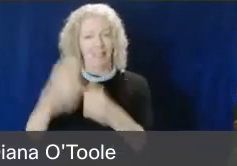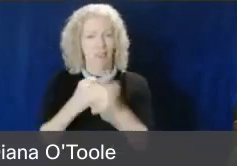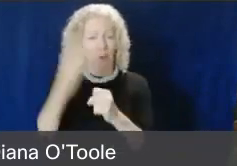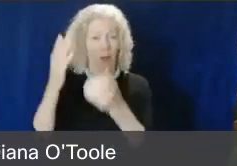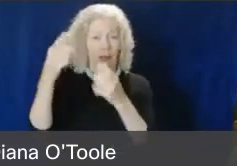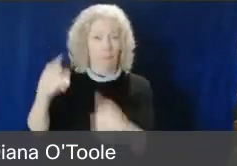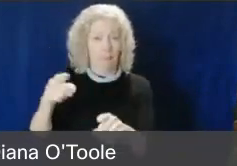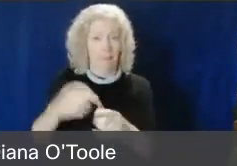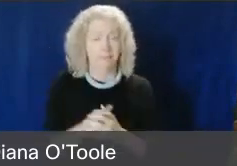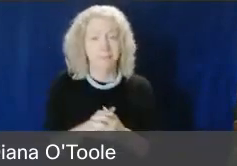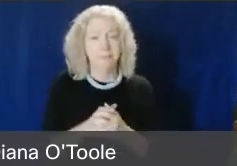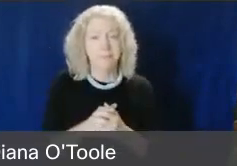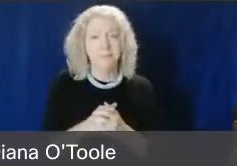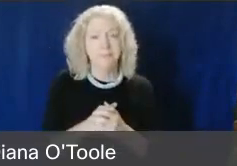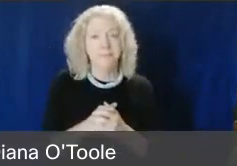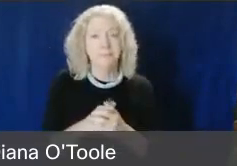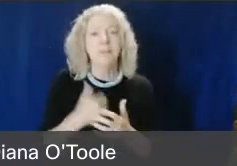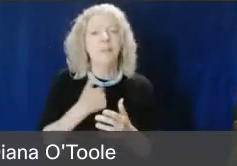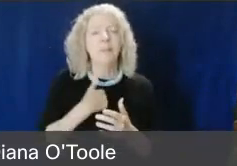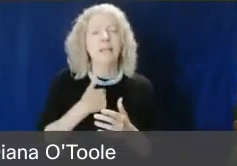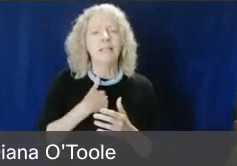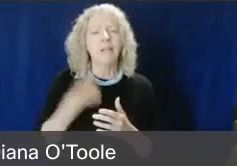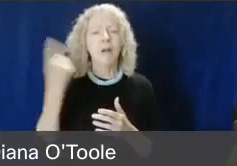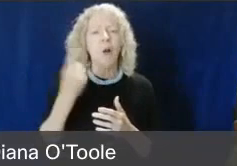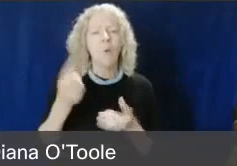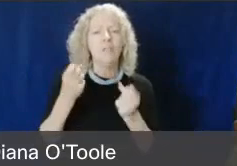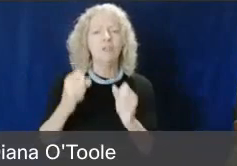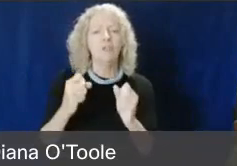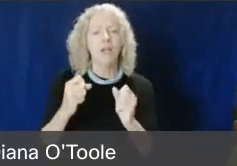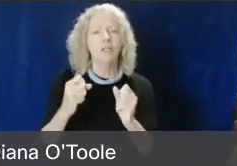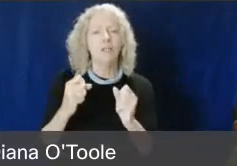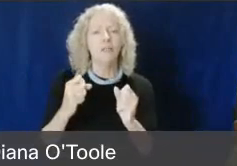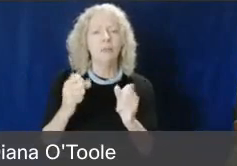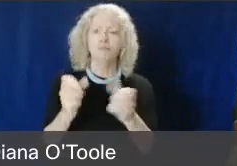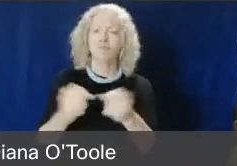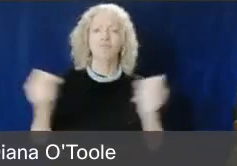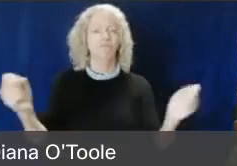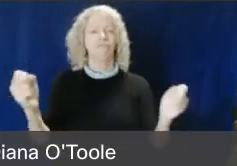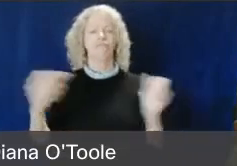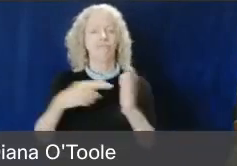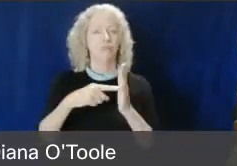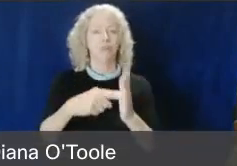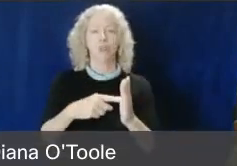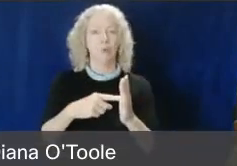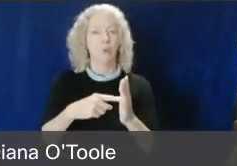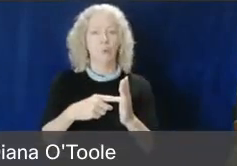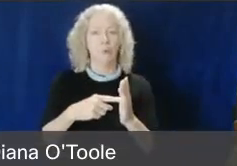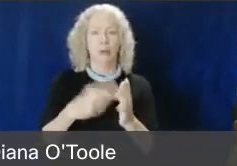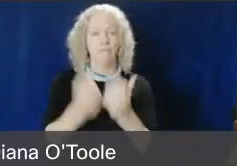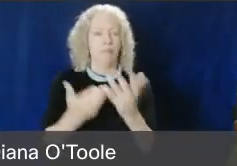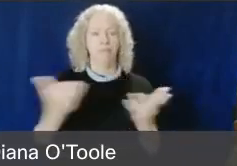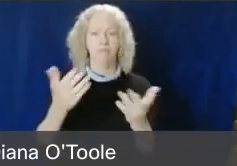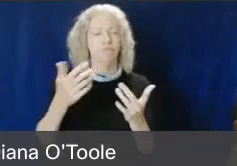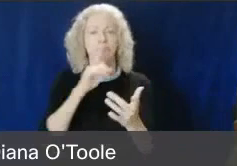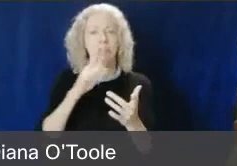I always try to provide, for purposes of transparency, a look at the same data every year, year after year at the